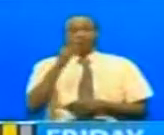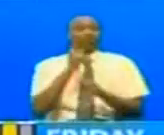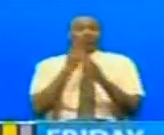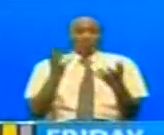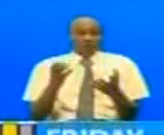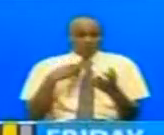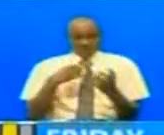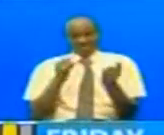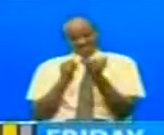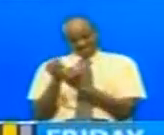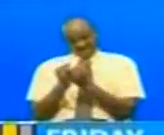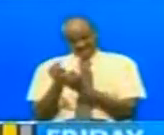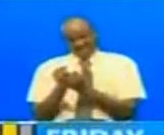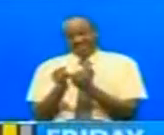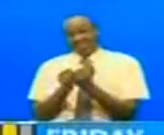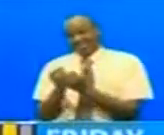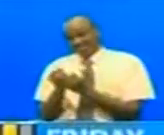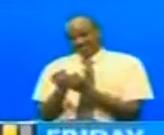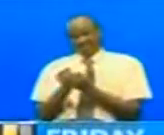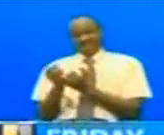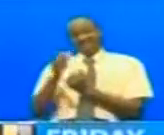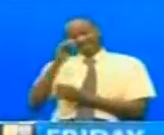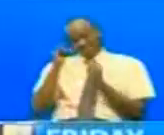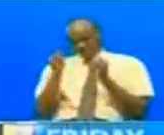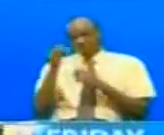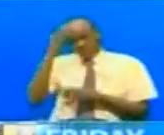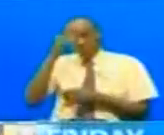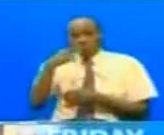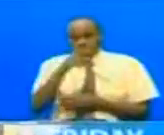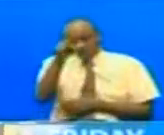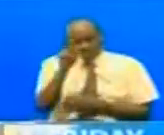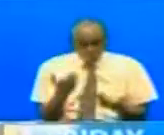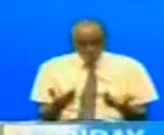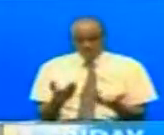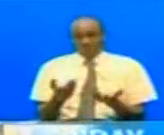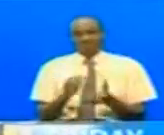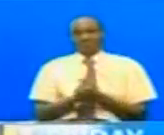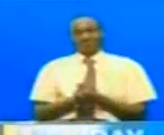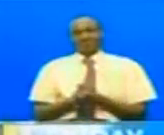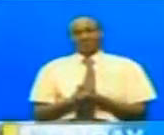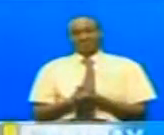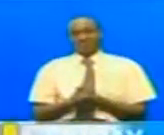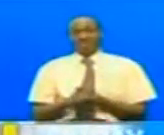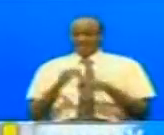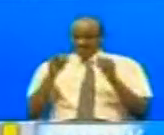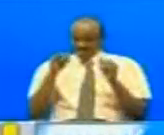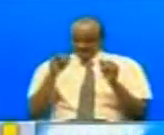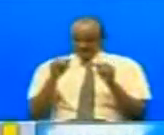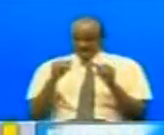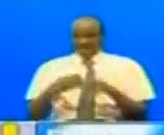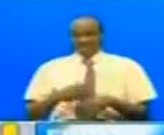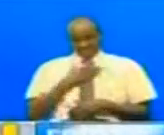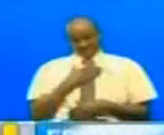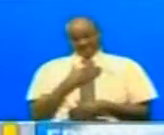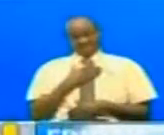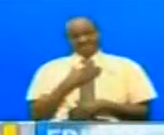did it when we started the news. Yeah. Yeah, so that they get to know exactly who you are once again. The news, the guest anchor of